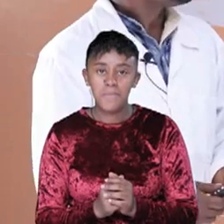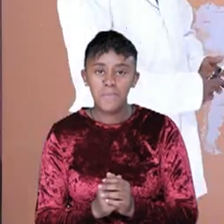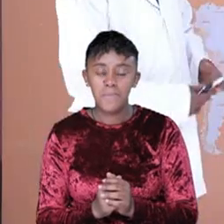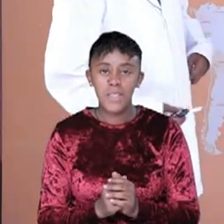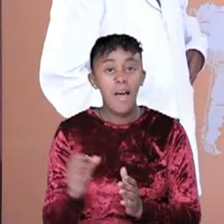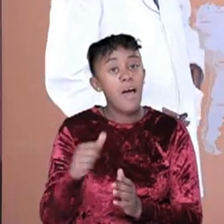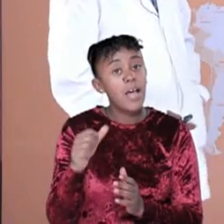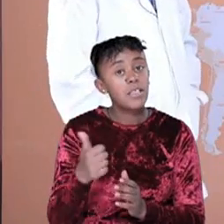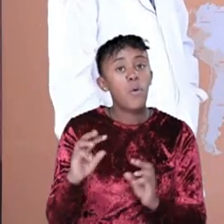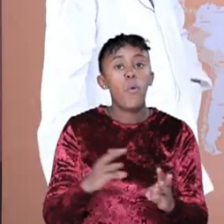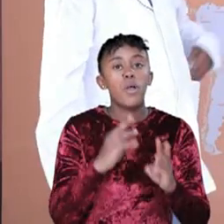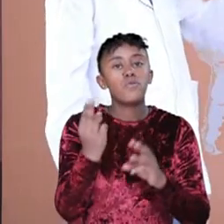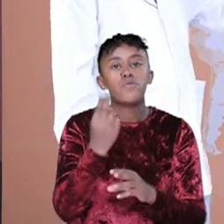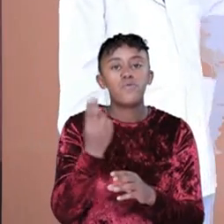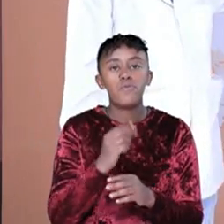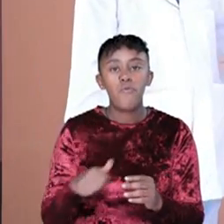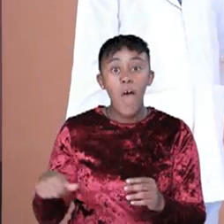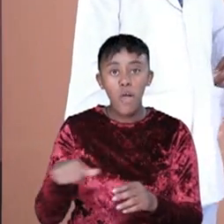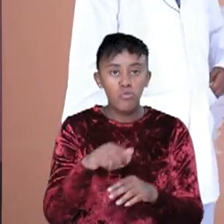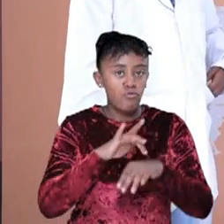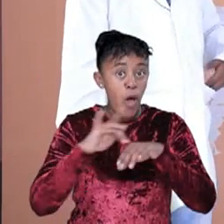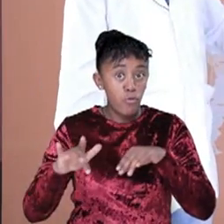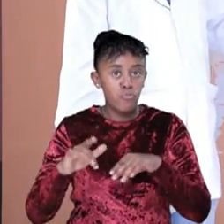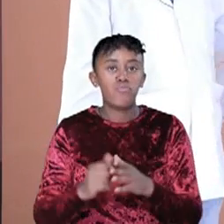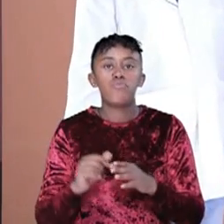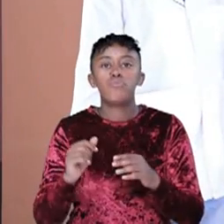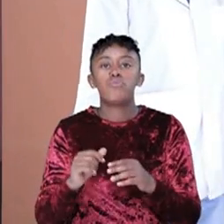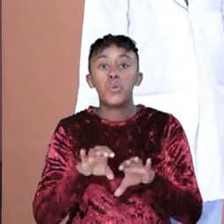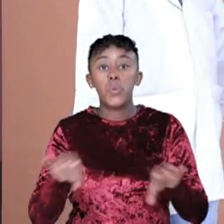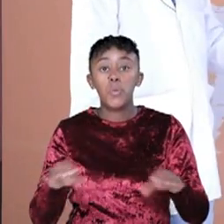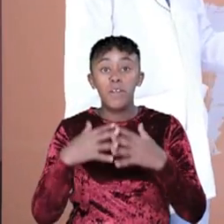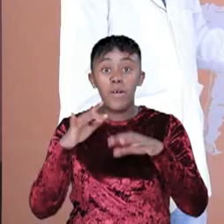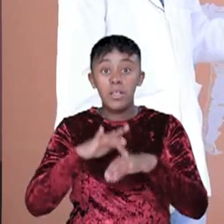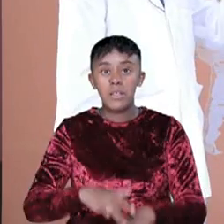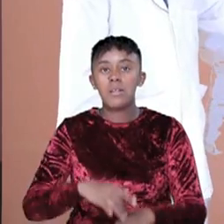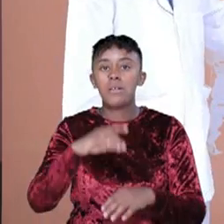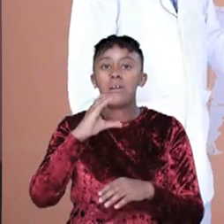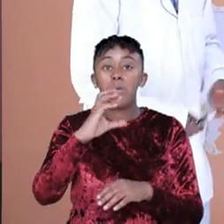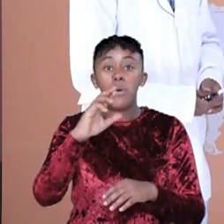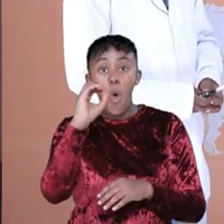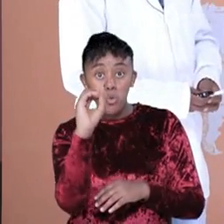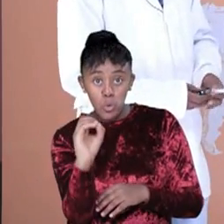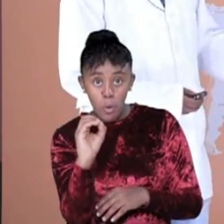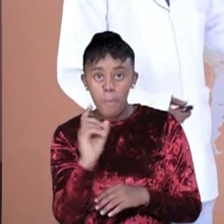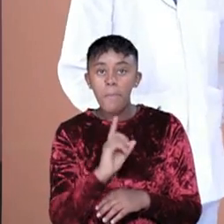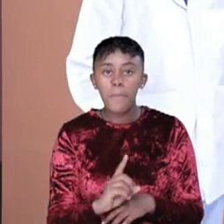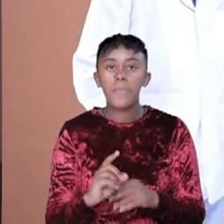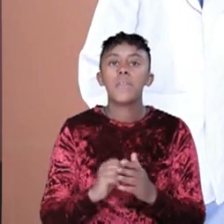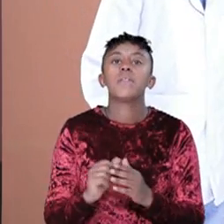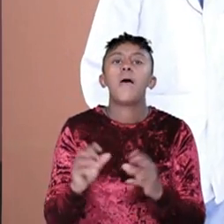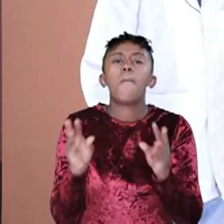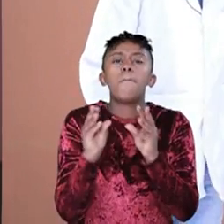And another way useful of vacuum tube device is a cathode ray oscilloscope. In cathode ray oscilloscope, the beam